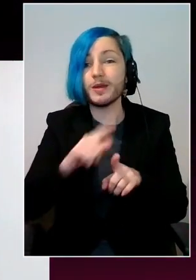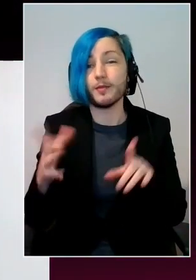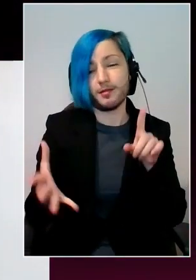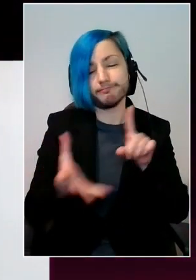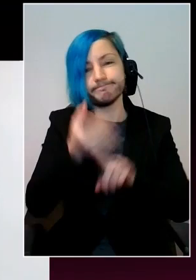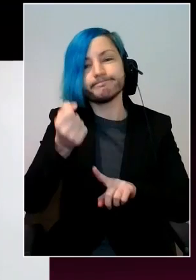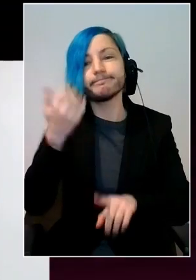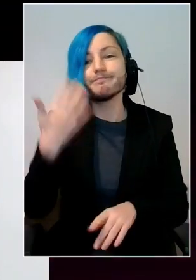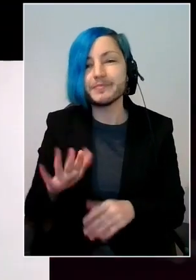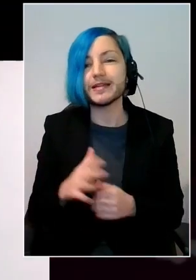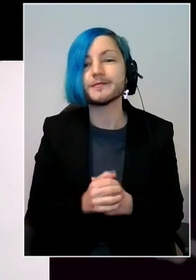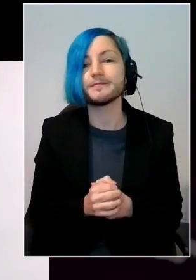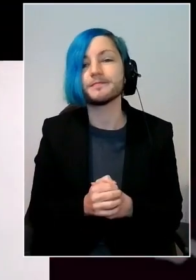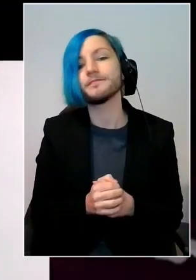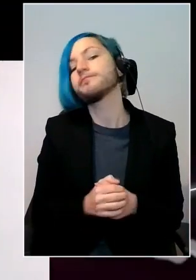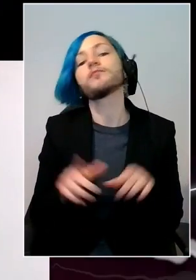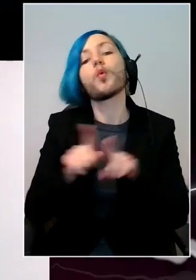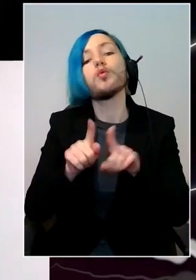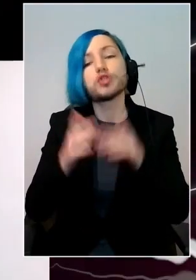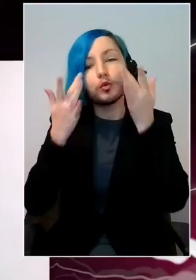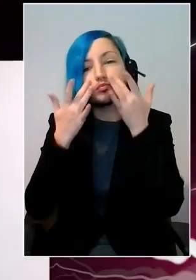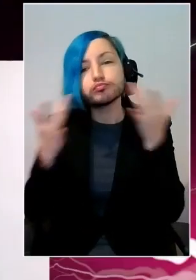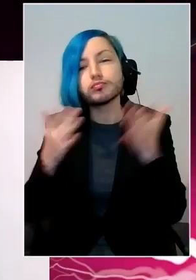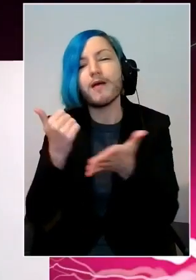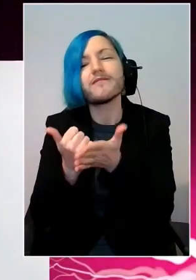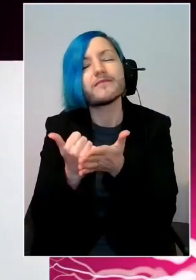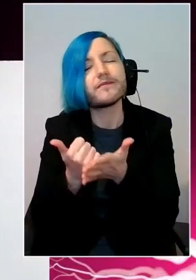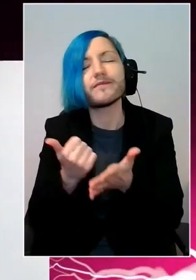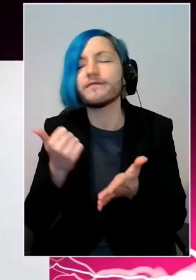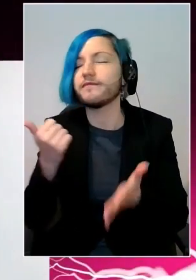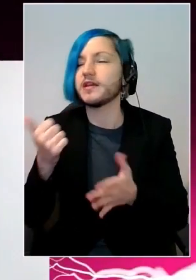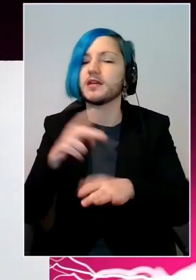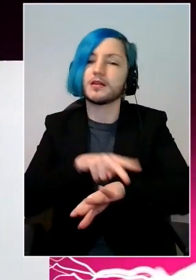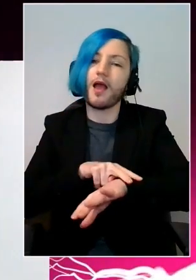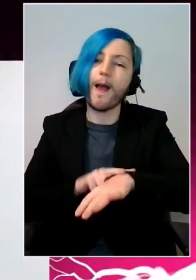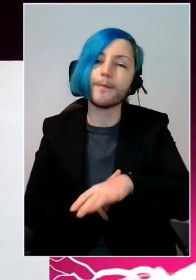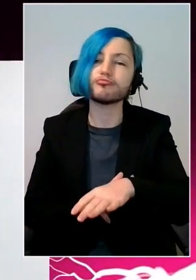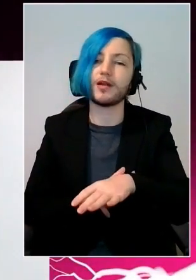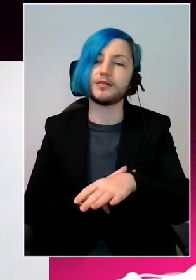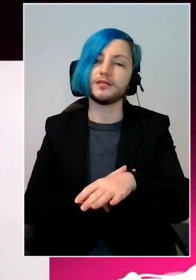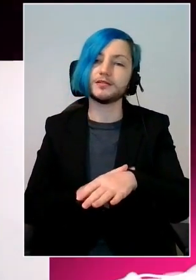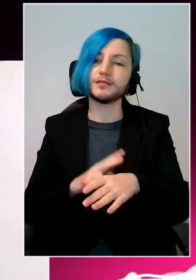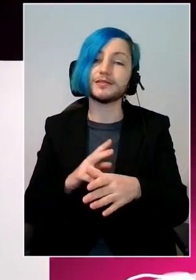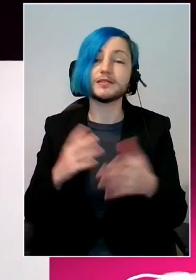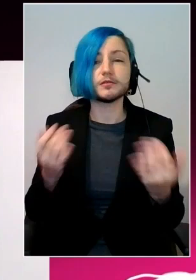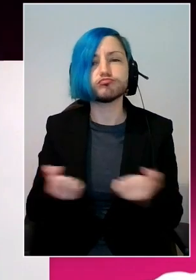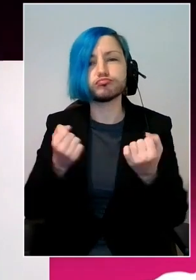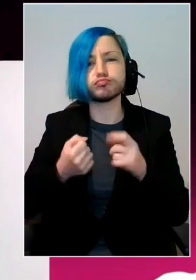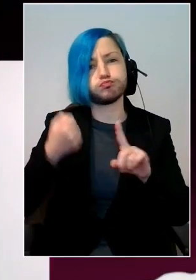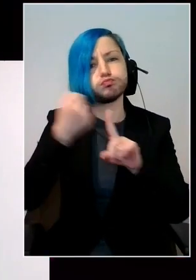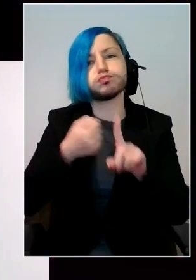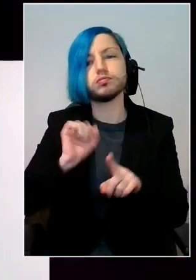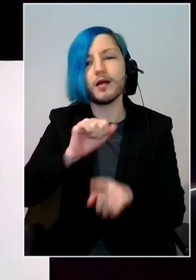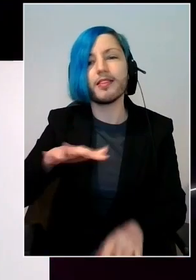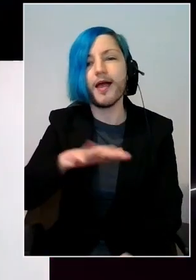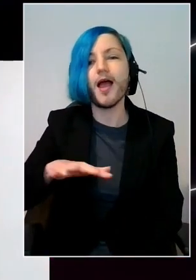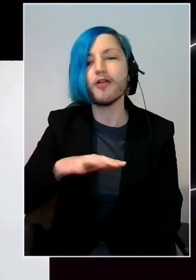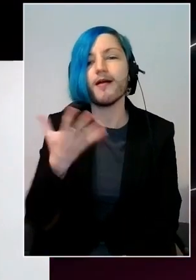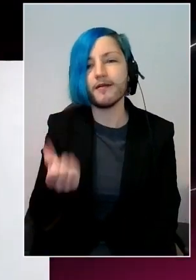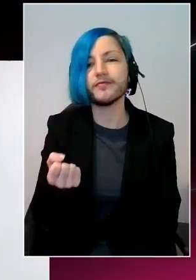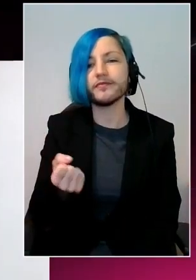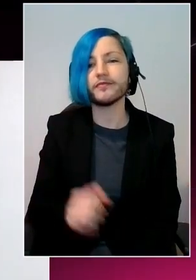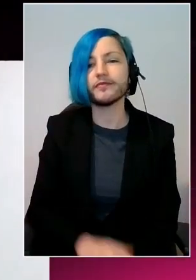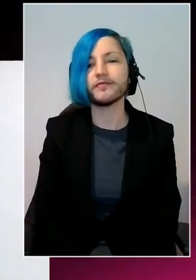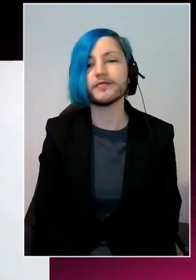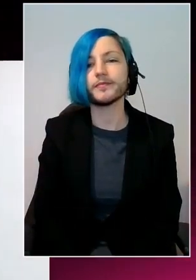they also showcase those fantastic apprentices who are already having a significant impact in their chosen field. We also